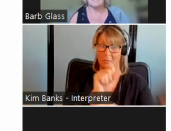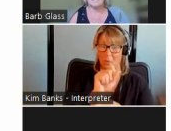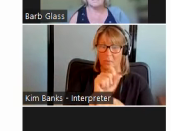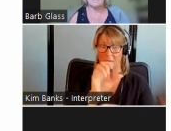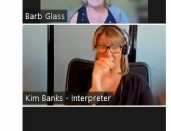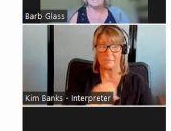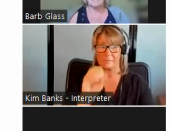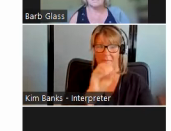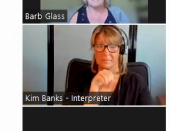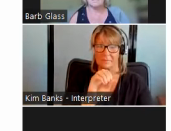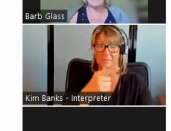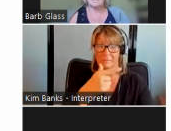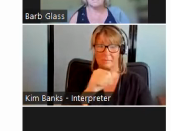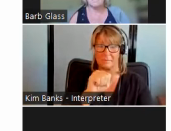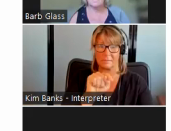site,